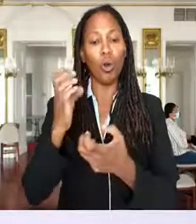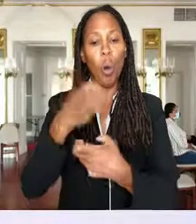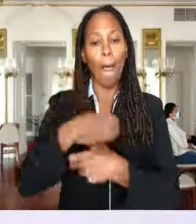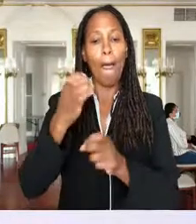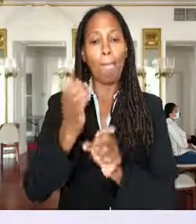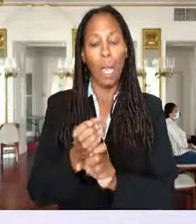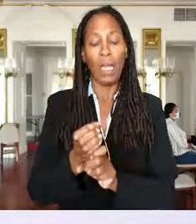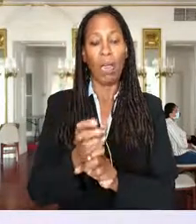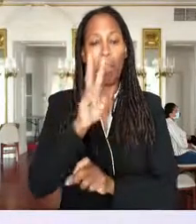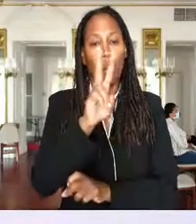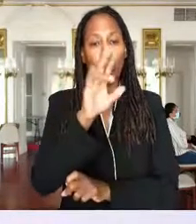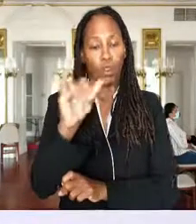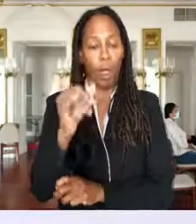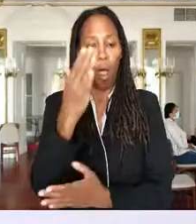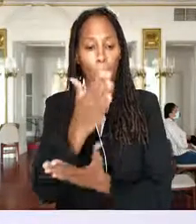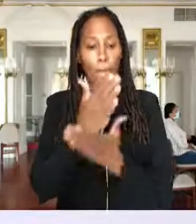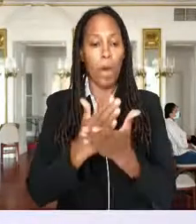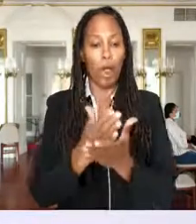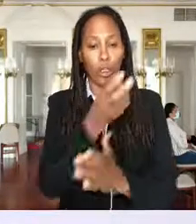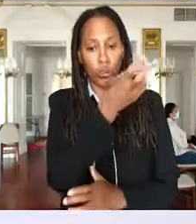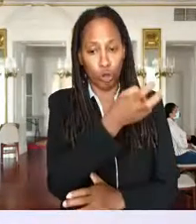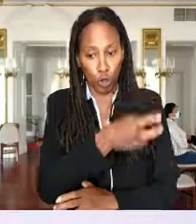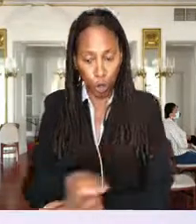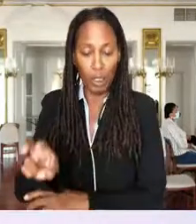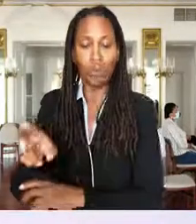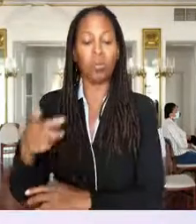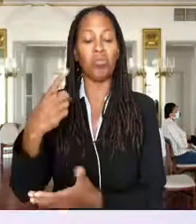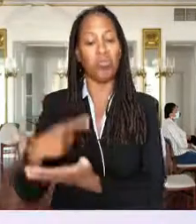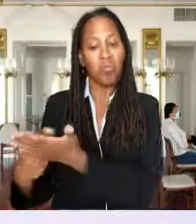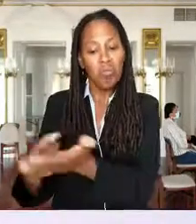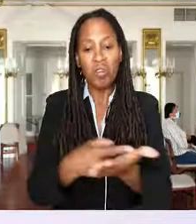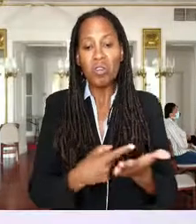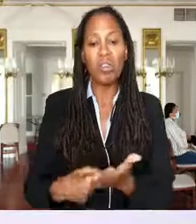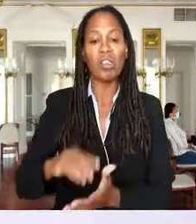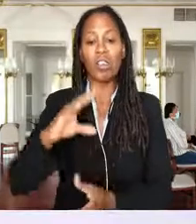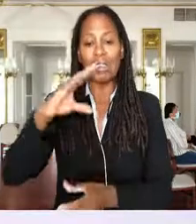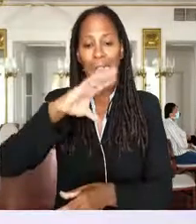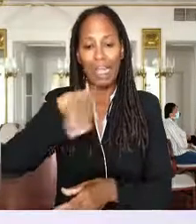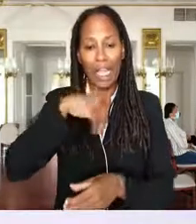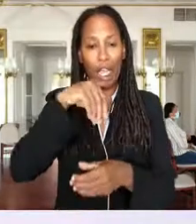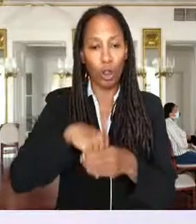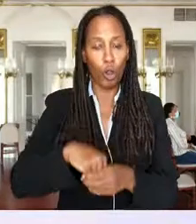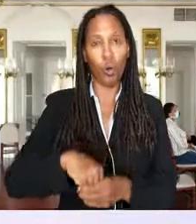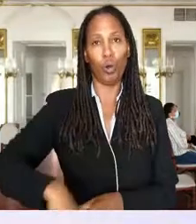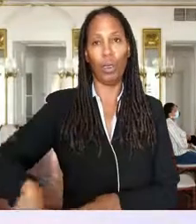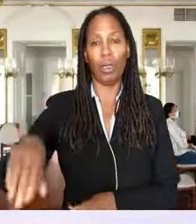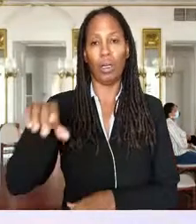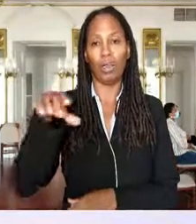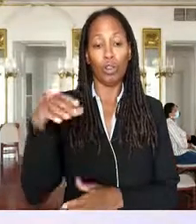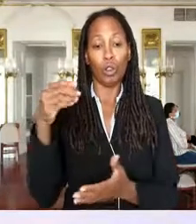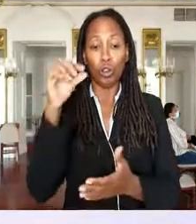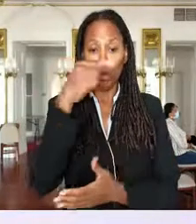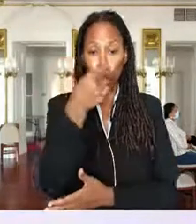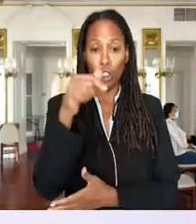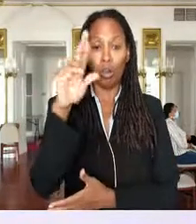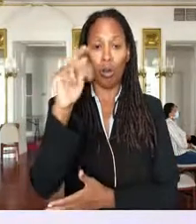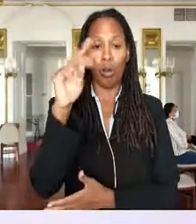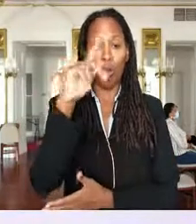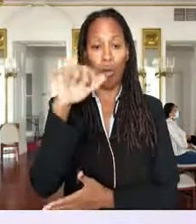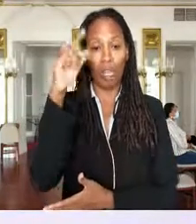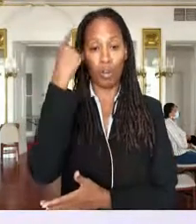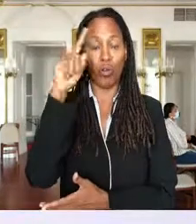transportation. Those conversations with them included applying for a $60 million grant on St. Croix to reinforce the ports, and of